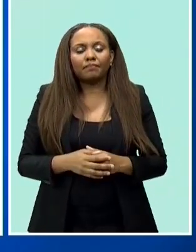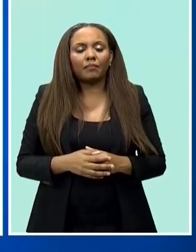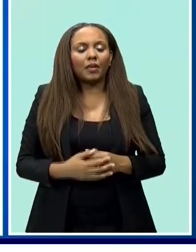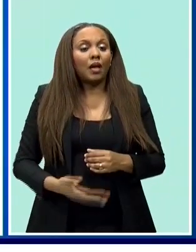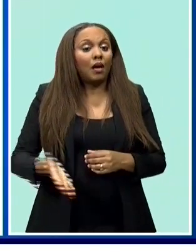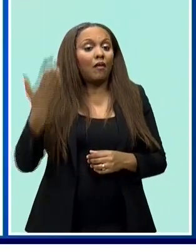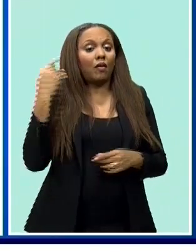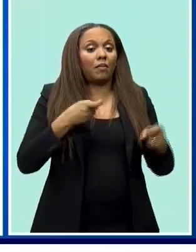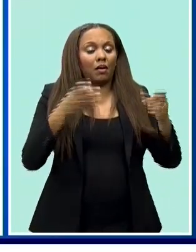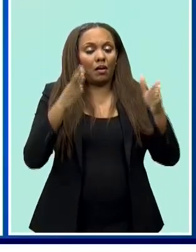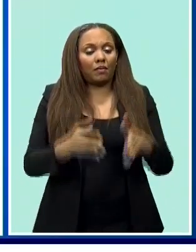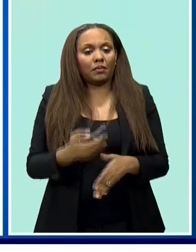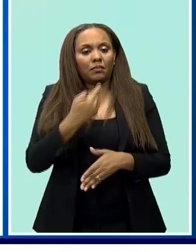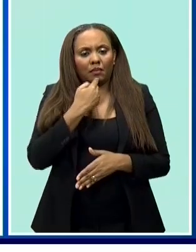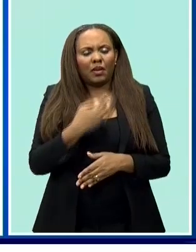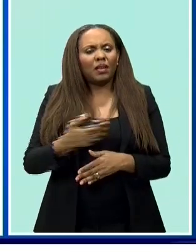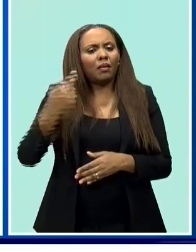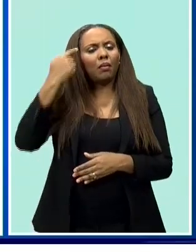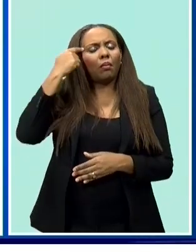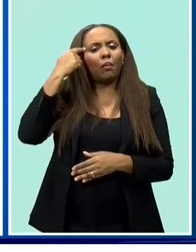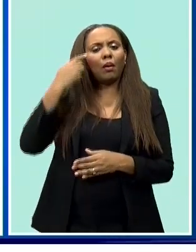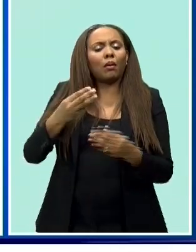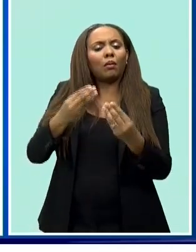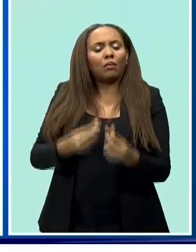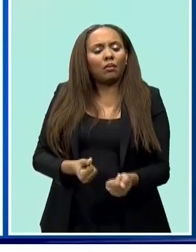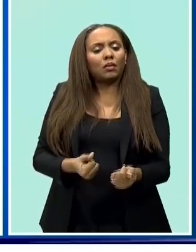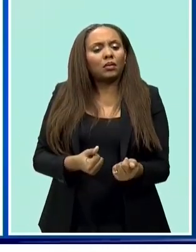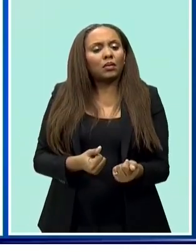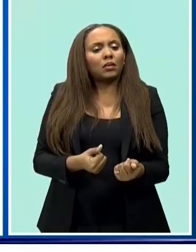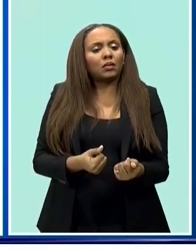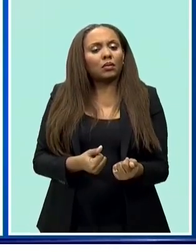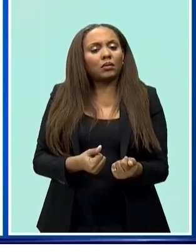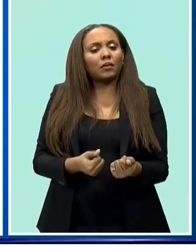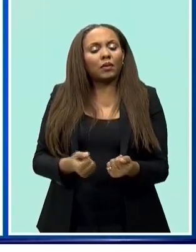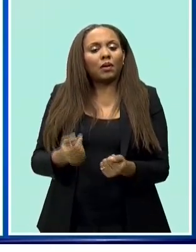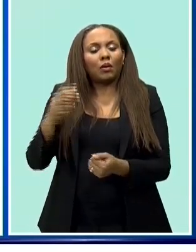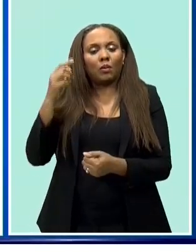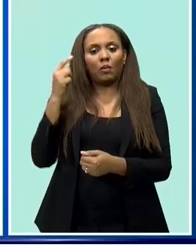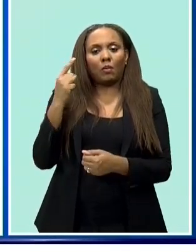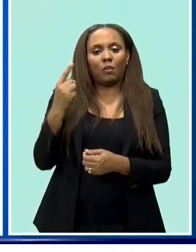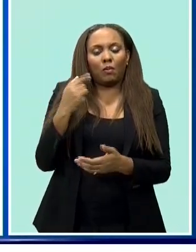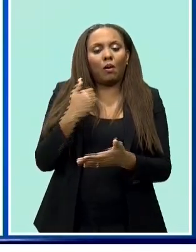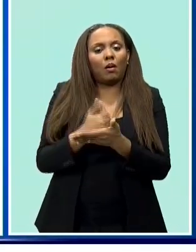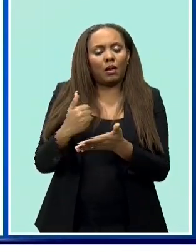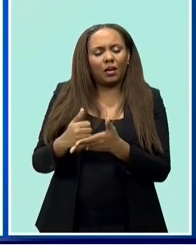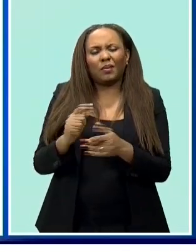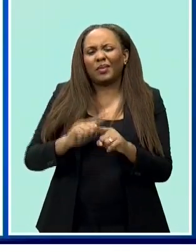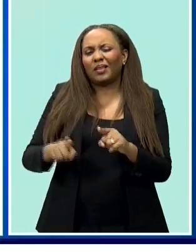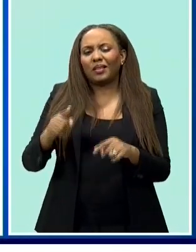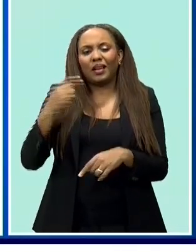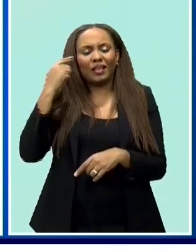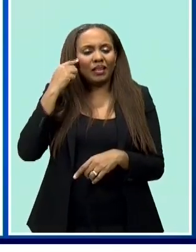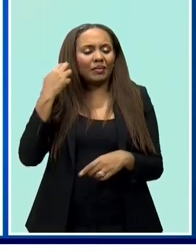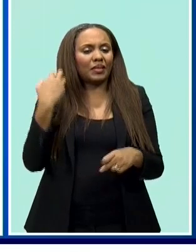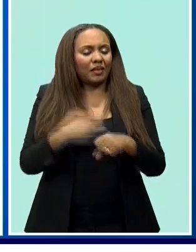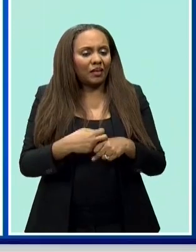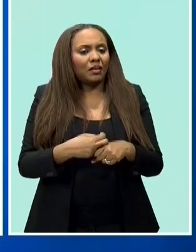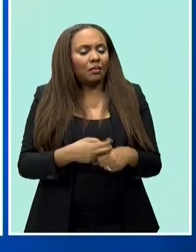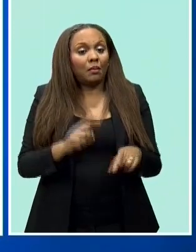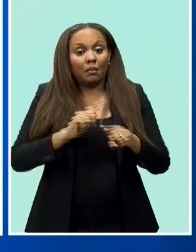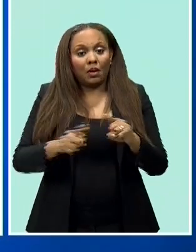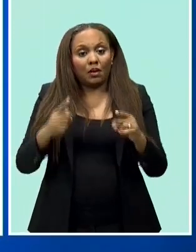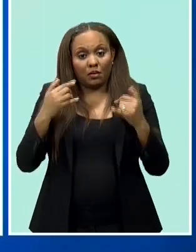indicated that he felt the solution was to have all of the indigenous banks form one bank. We think that's going to be very difficult. So what we've been talking about right now